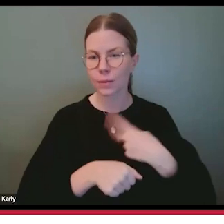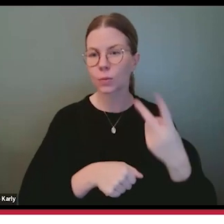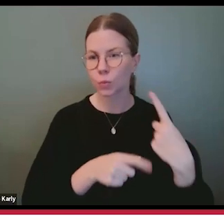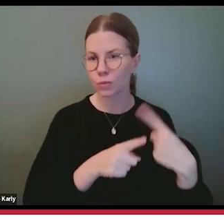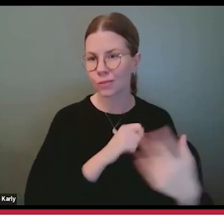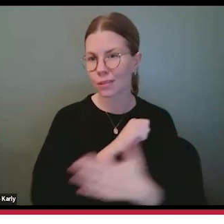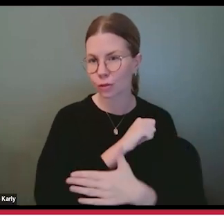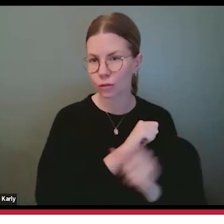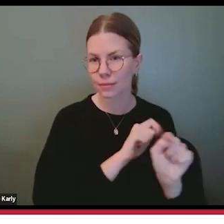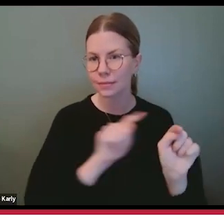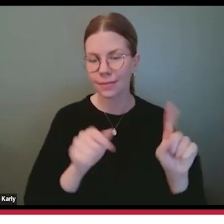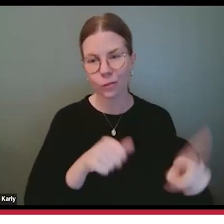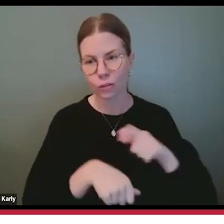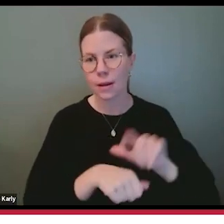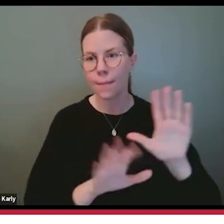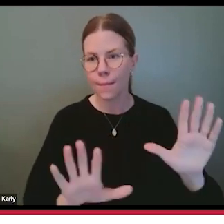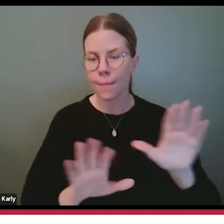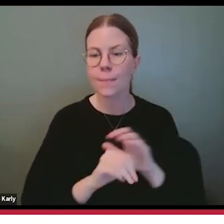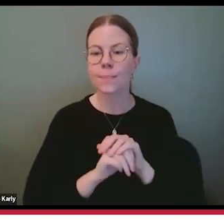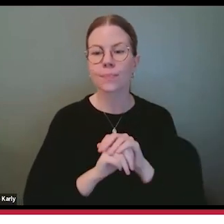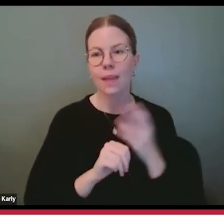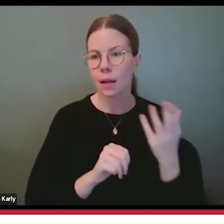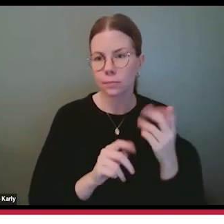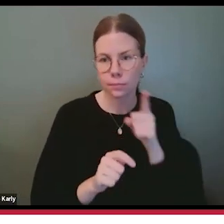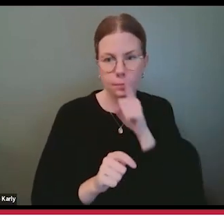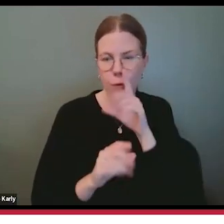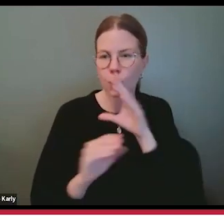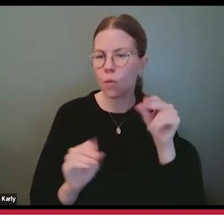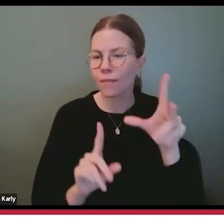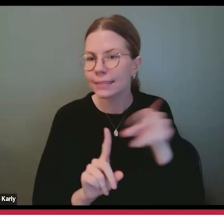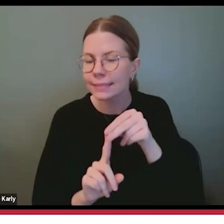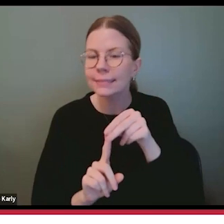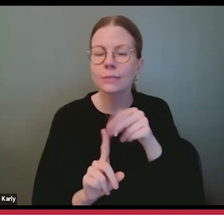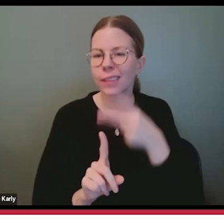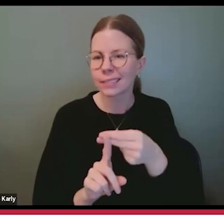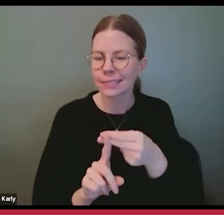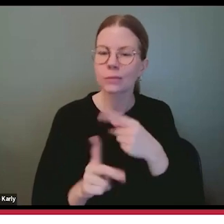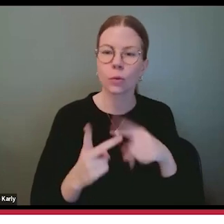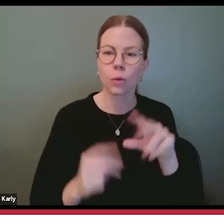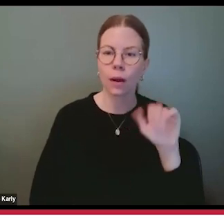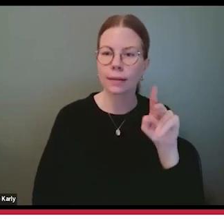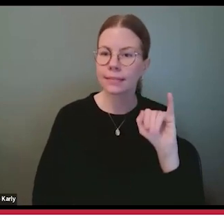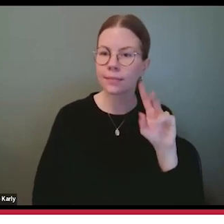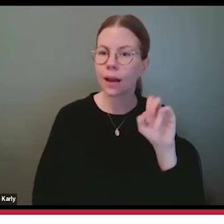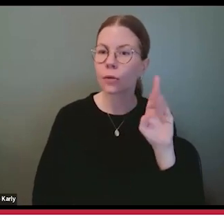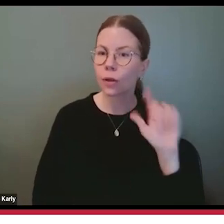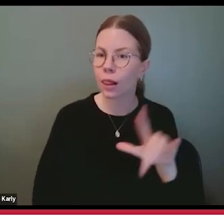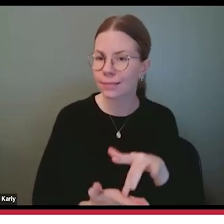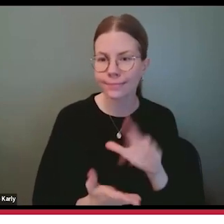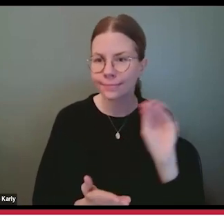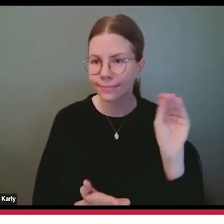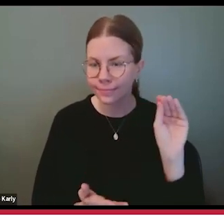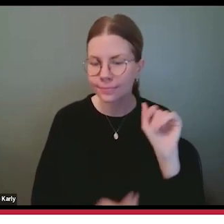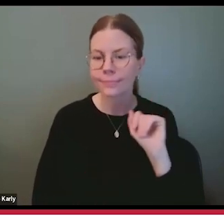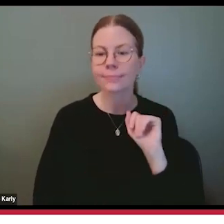Marburg, for Marburg, we have no approved vaccines or antivirals. And we have a drug that